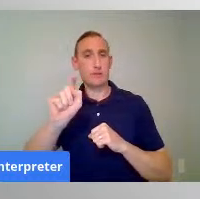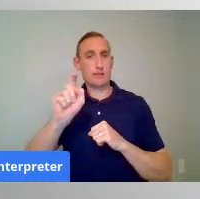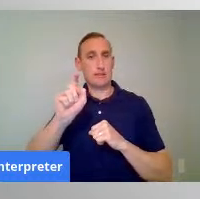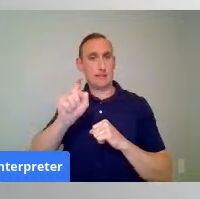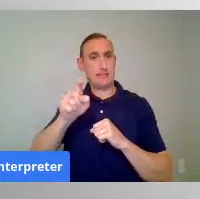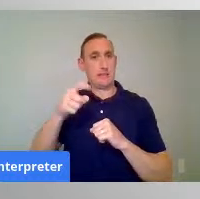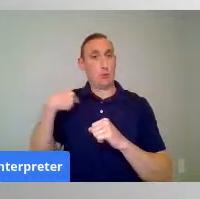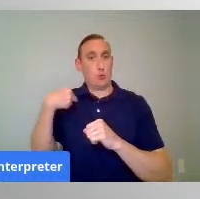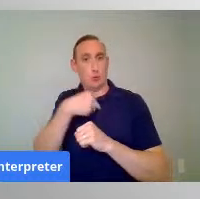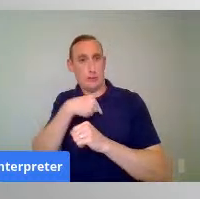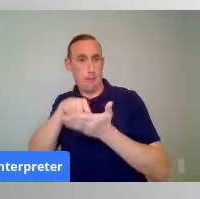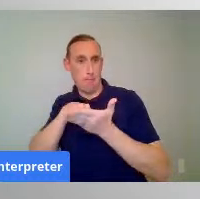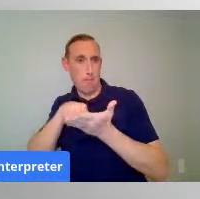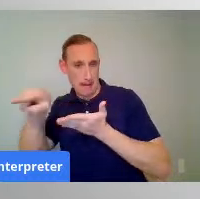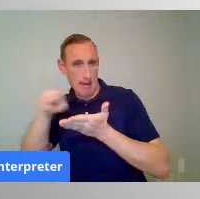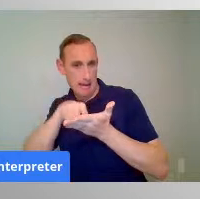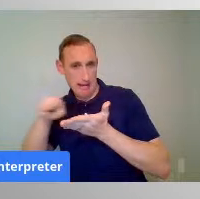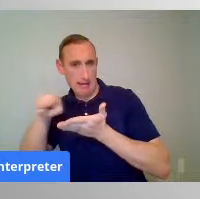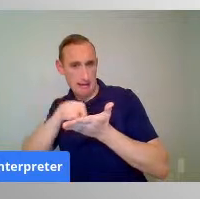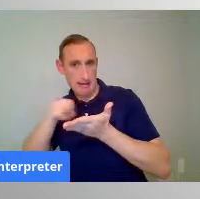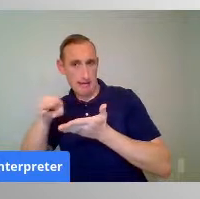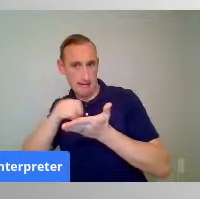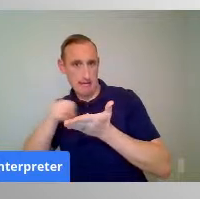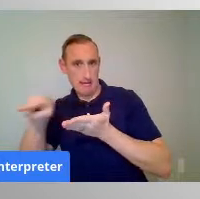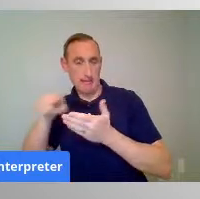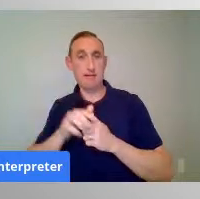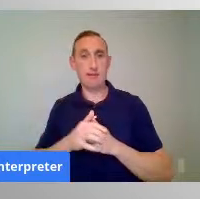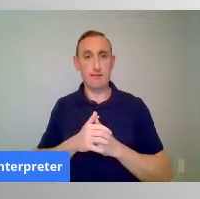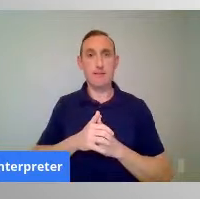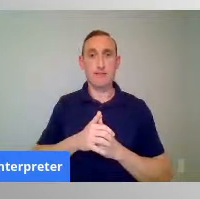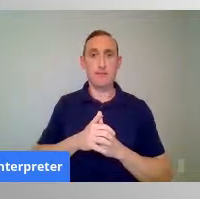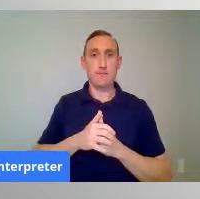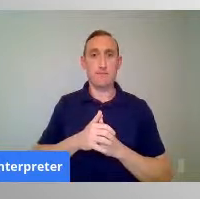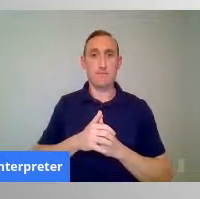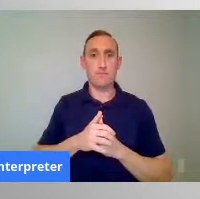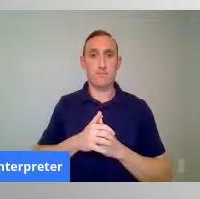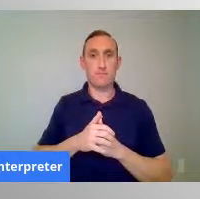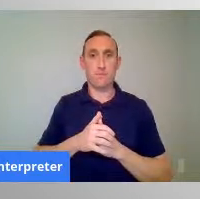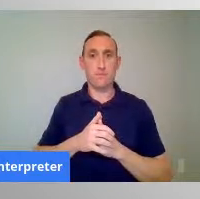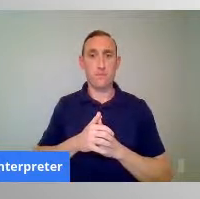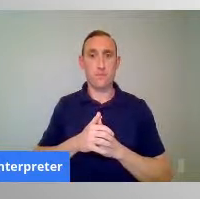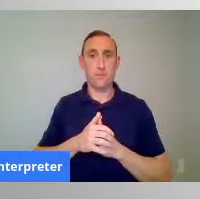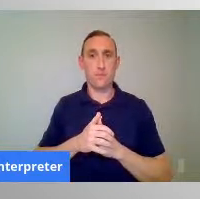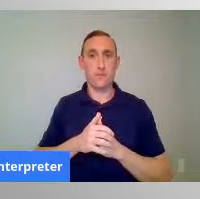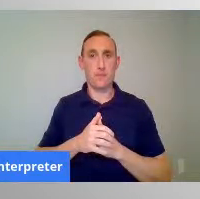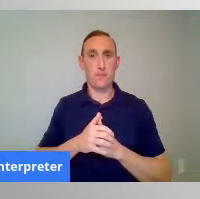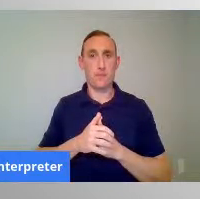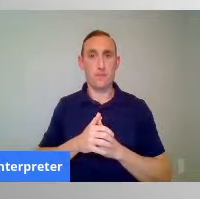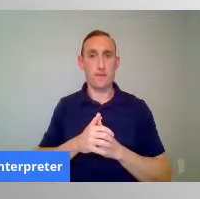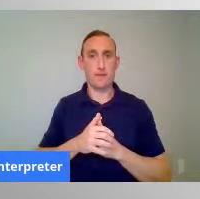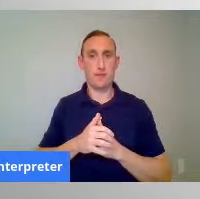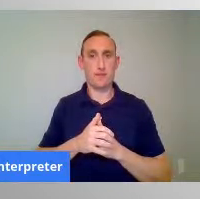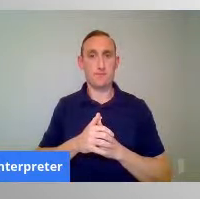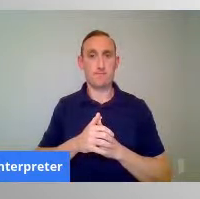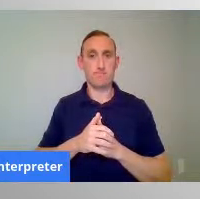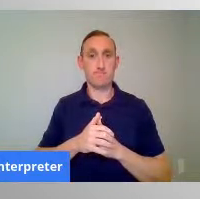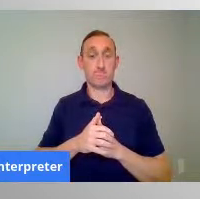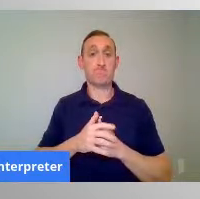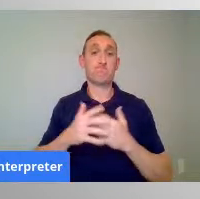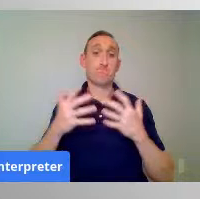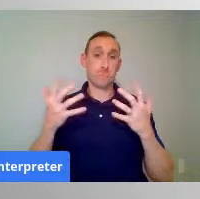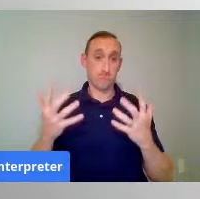be paying for because they would not be there ordinarily if were it not for the program.